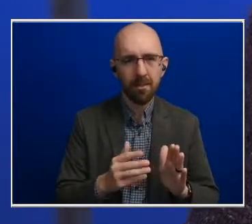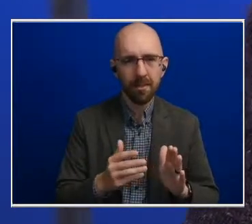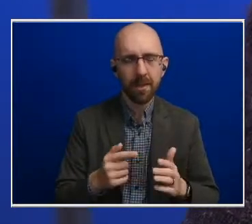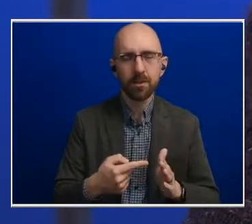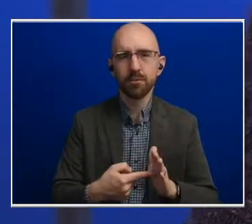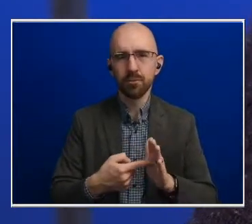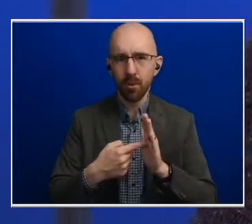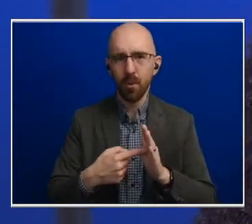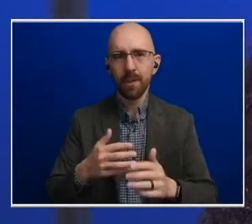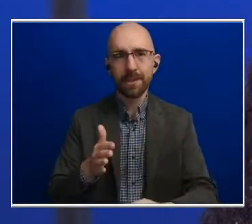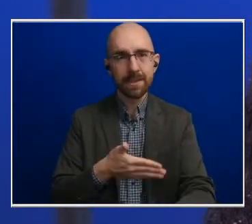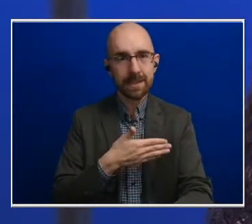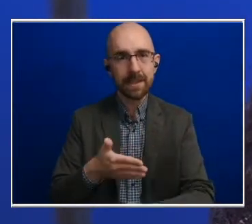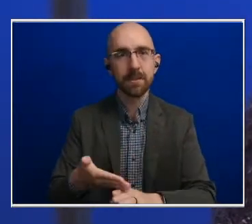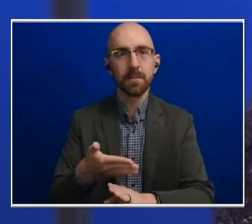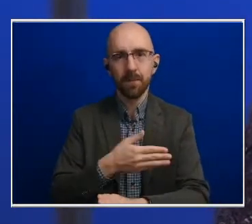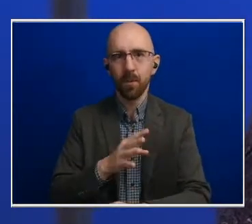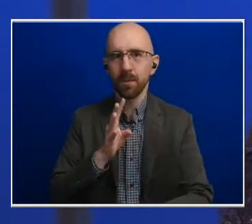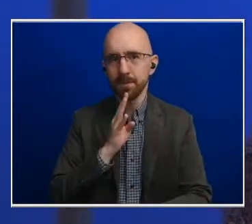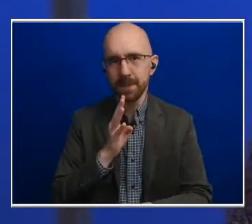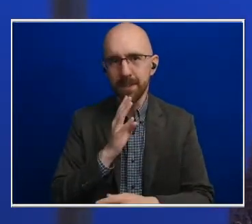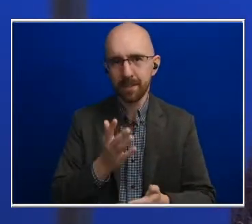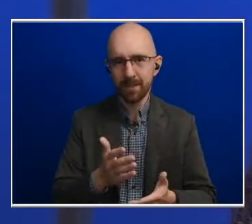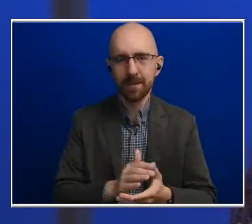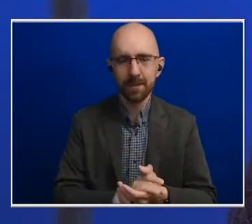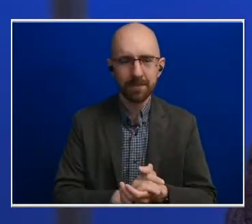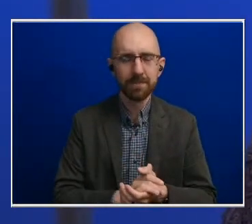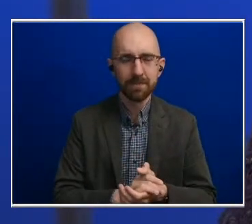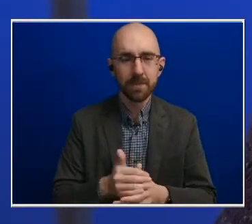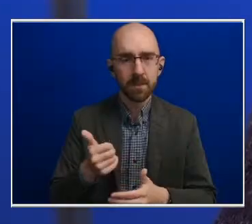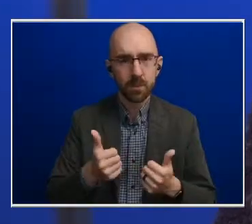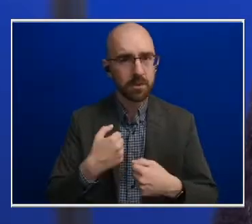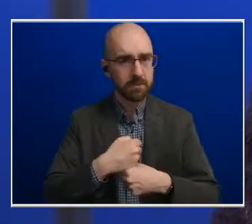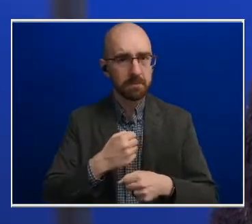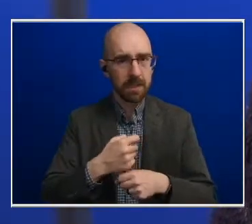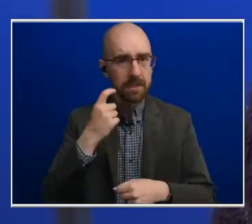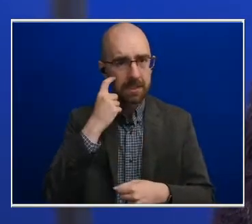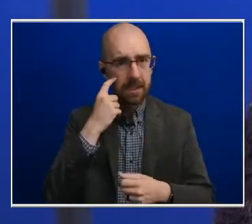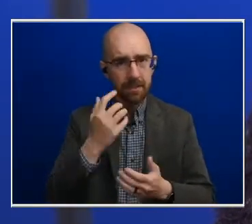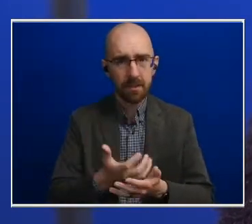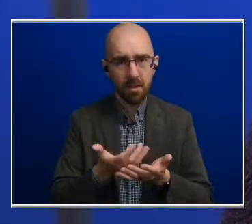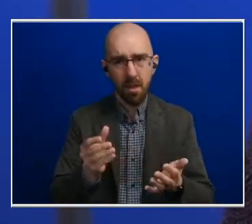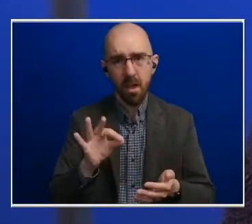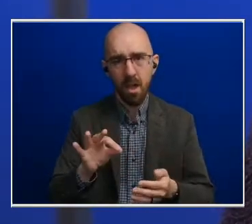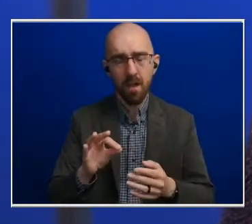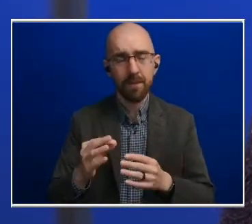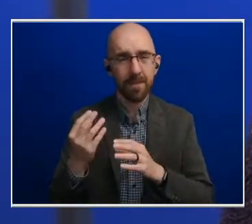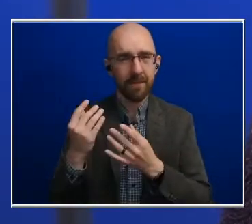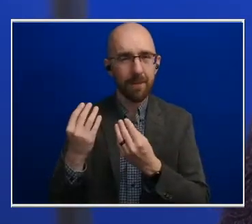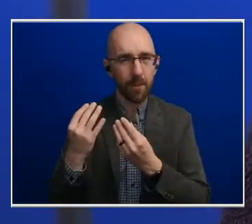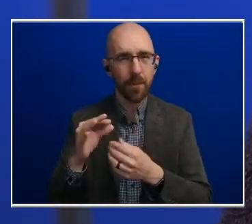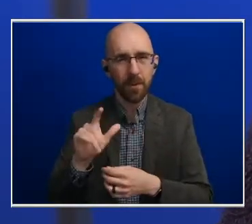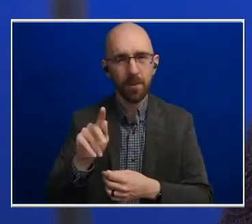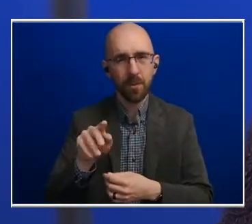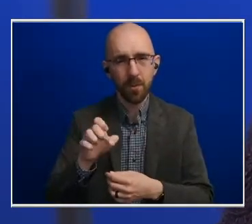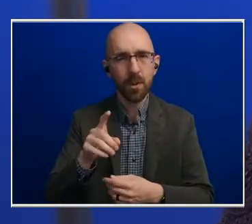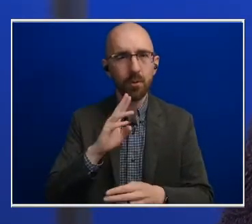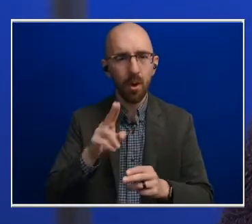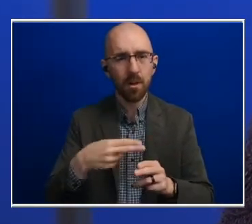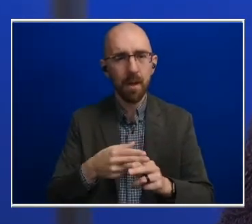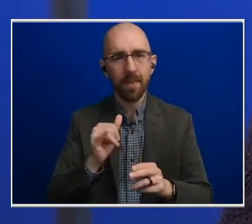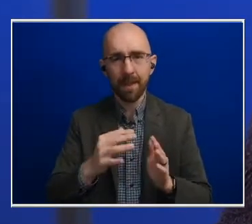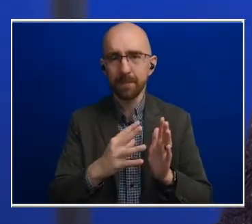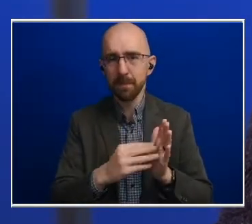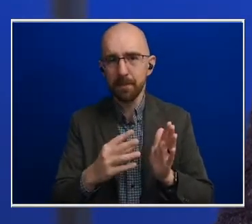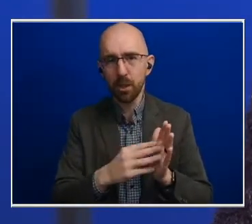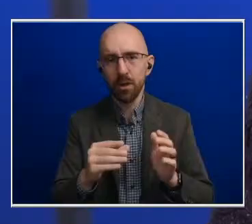we were speaking. Yeah. Which makes sense because a lot of the flutes that you're talking about, these are mimicry of sounds